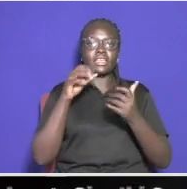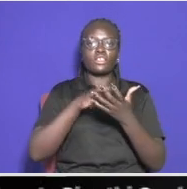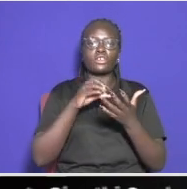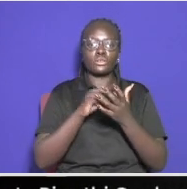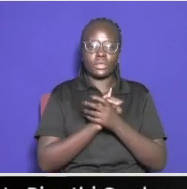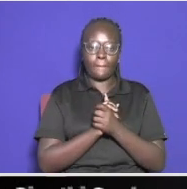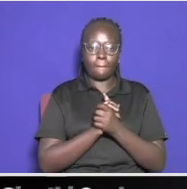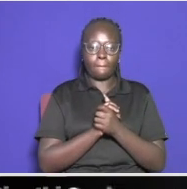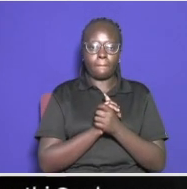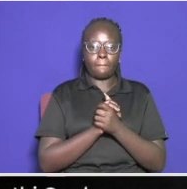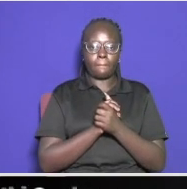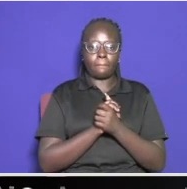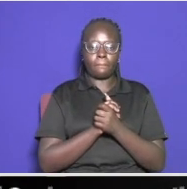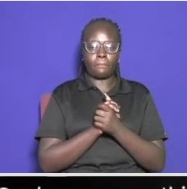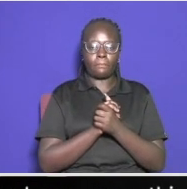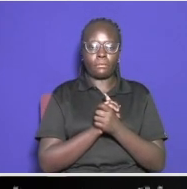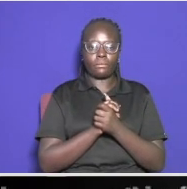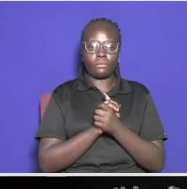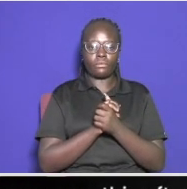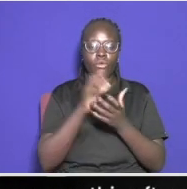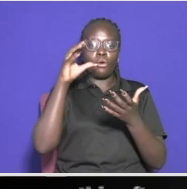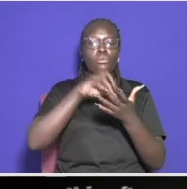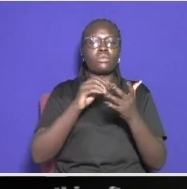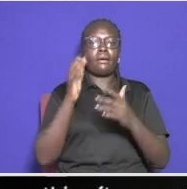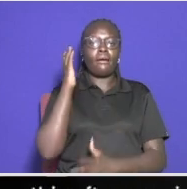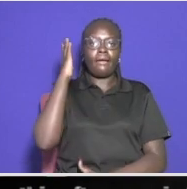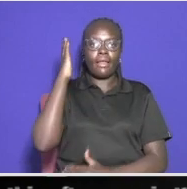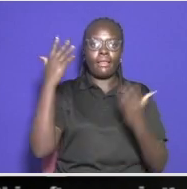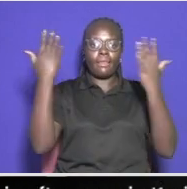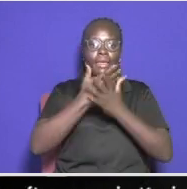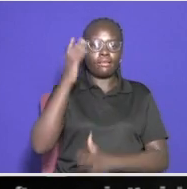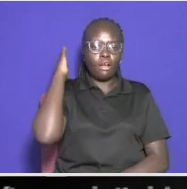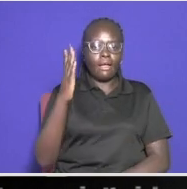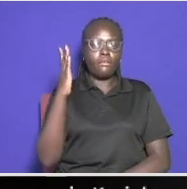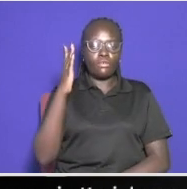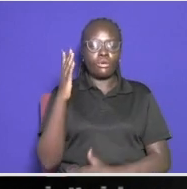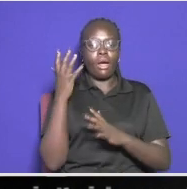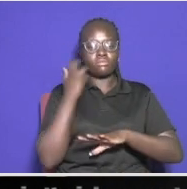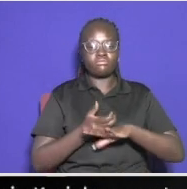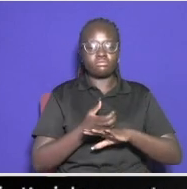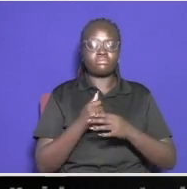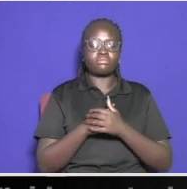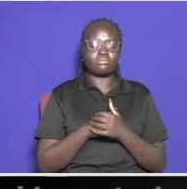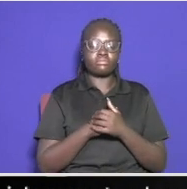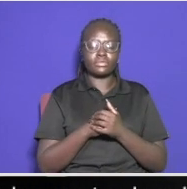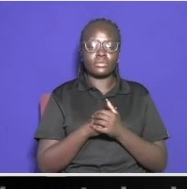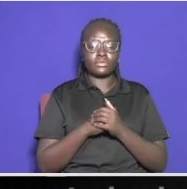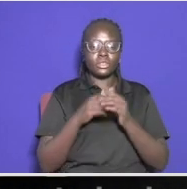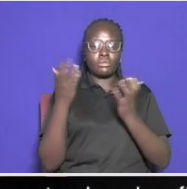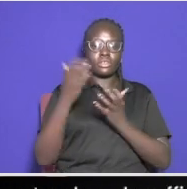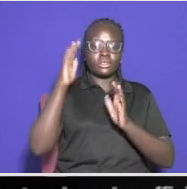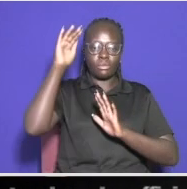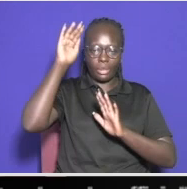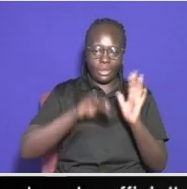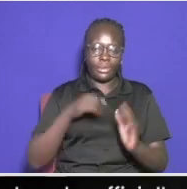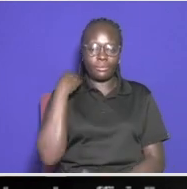hit and they put the curfew, it was a bit hard. So the business went down. And